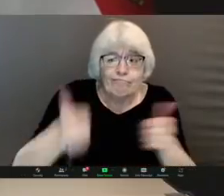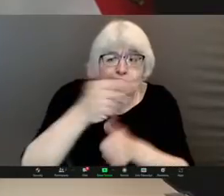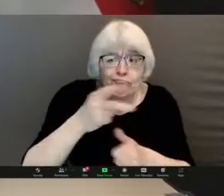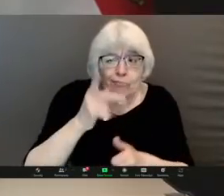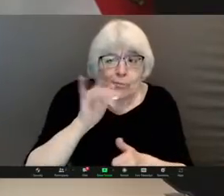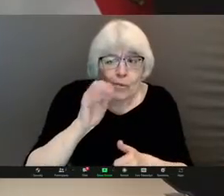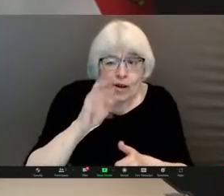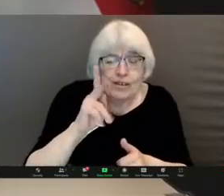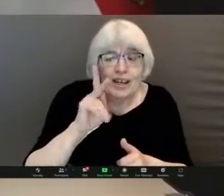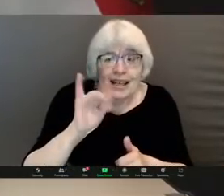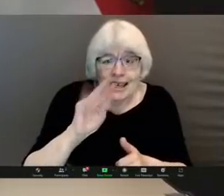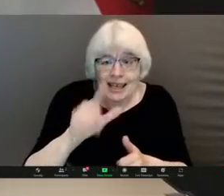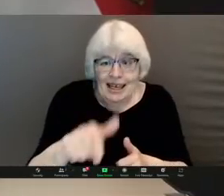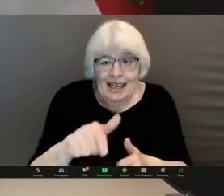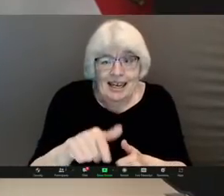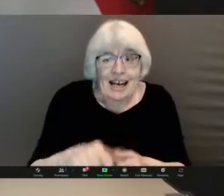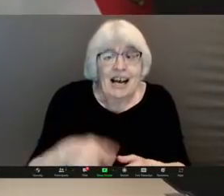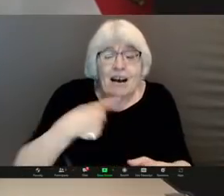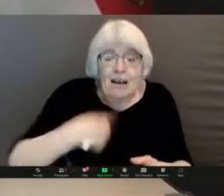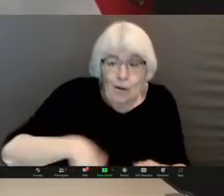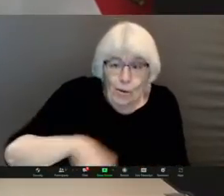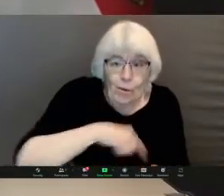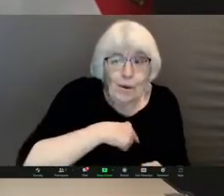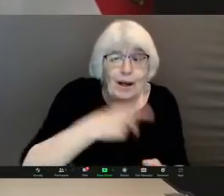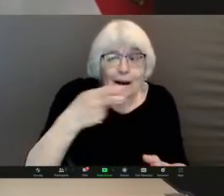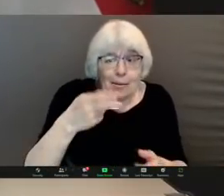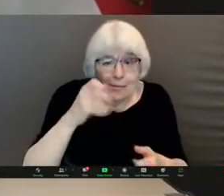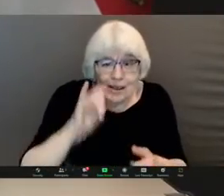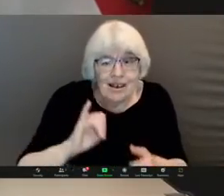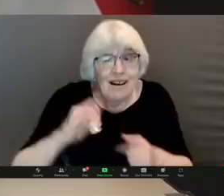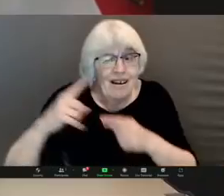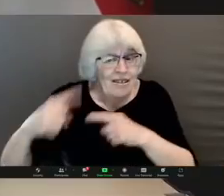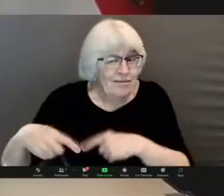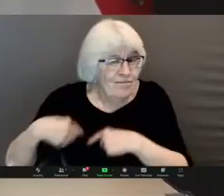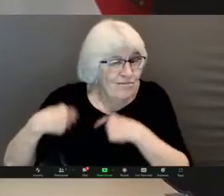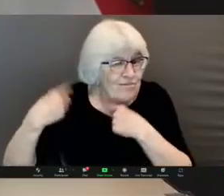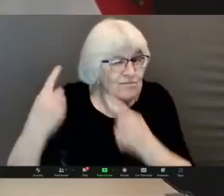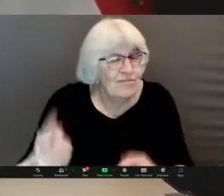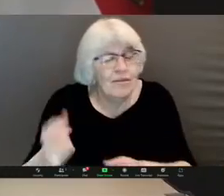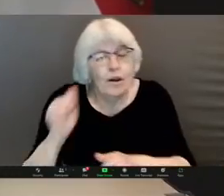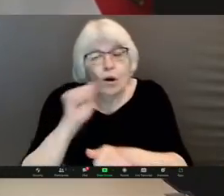a great success story here. We have,